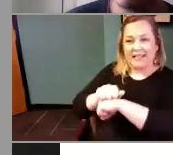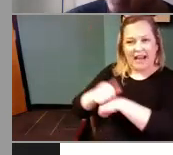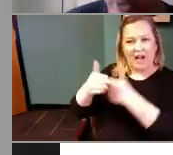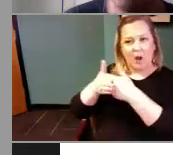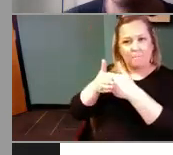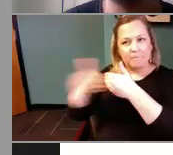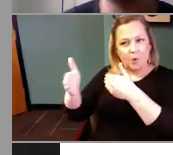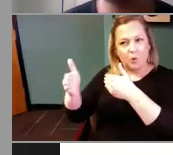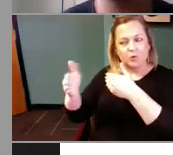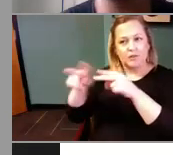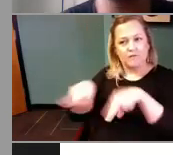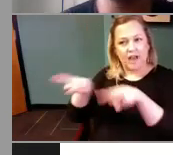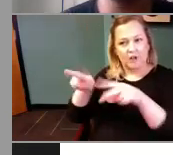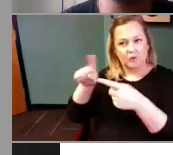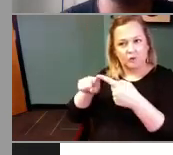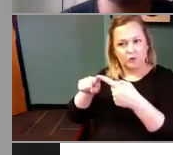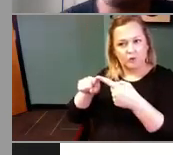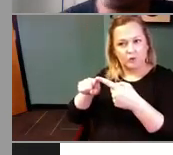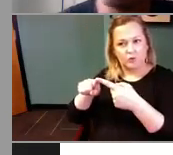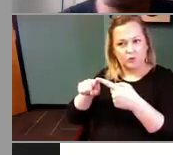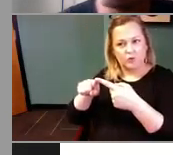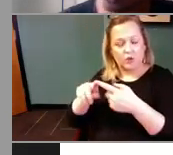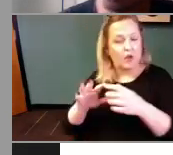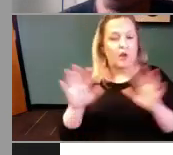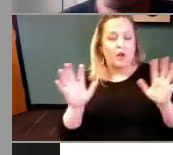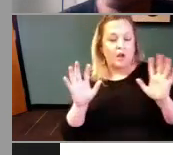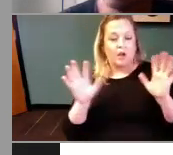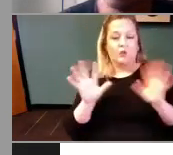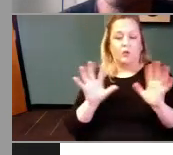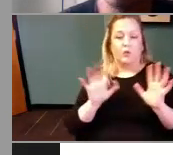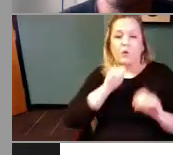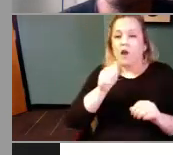post value to. No. We are not using a topological sort.